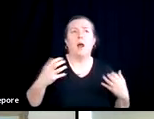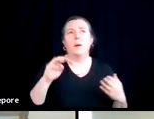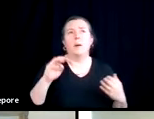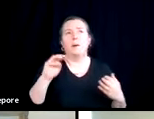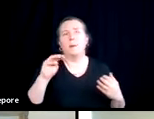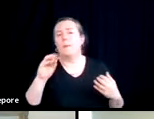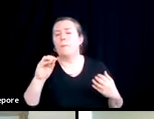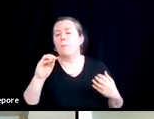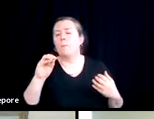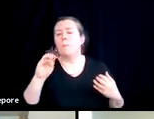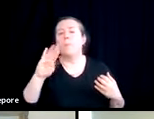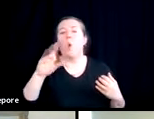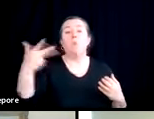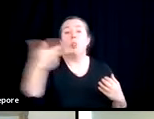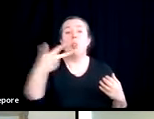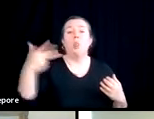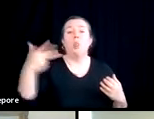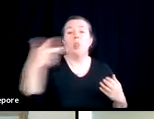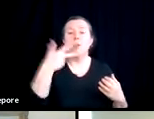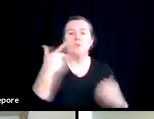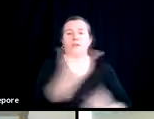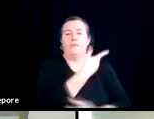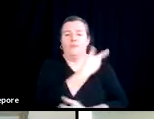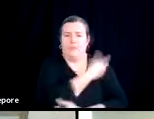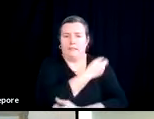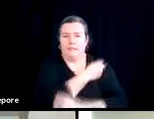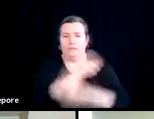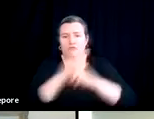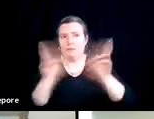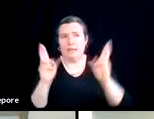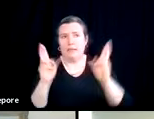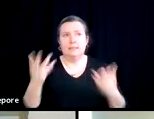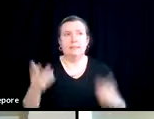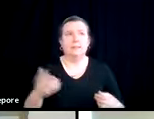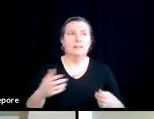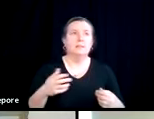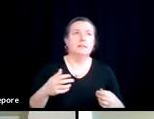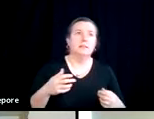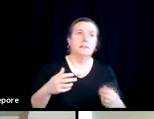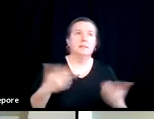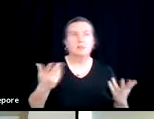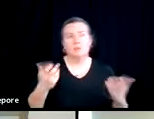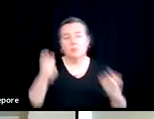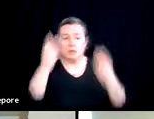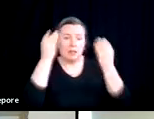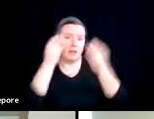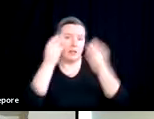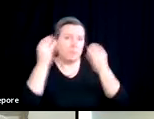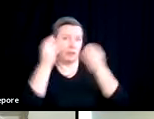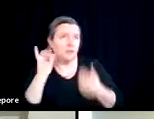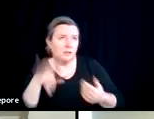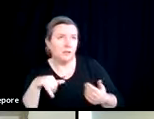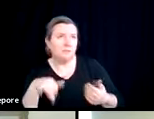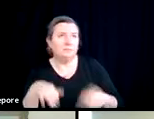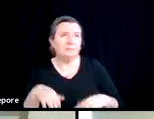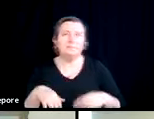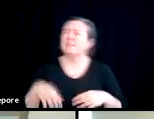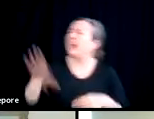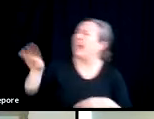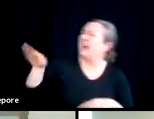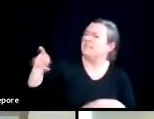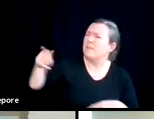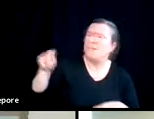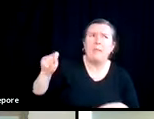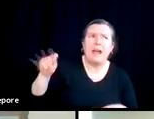certainly dialysis centers should be on the list of consideration. Pat, traffic fatalities. Am I right that the open road is not necessarily our